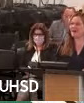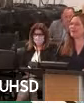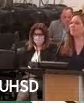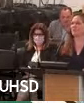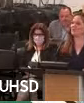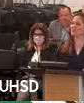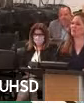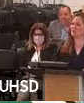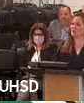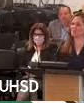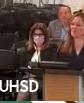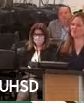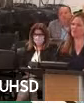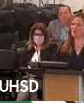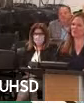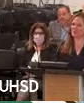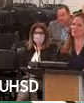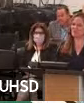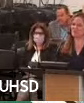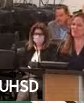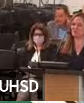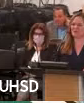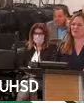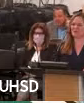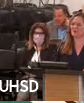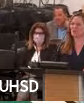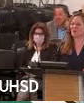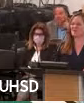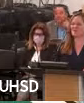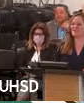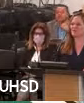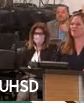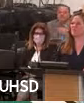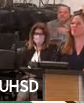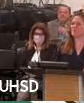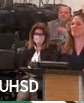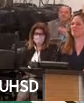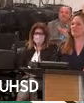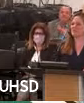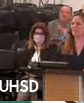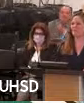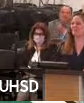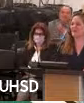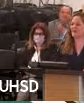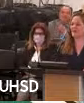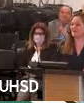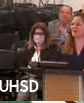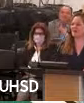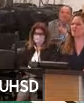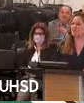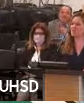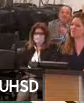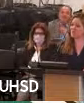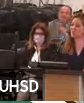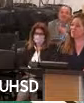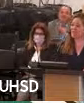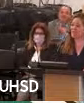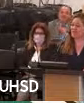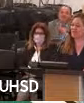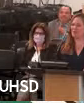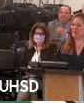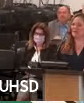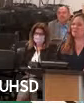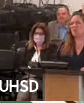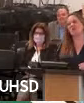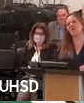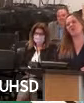an unbelievably gorgeous venue for those of you who were there, breathtaking views of the ocean. And should we choose to use that